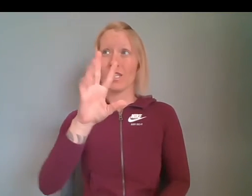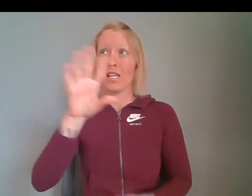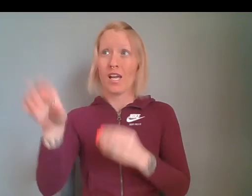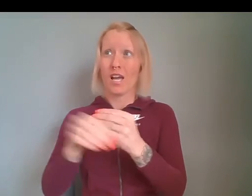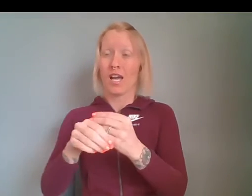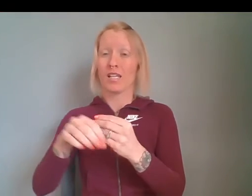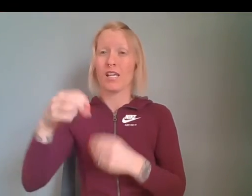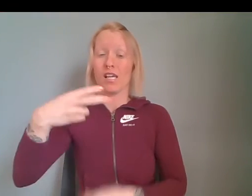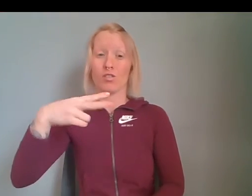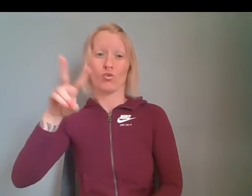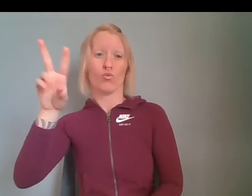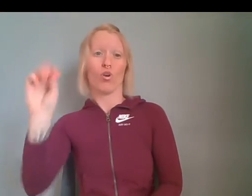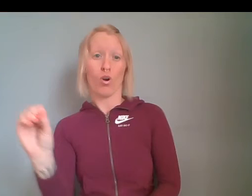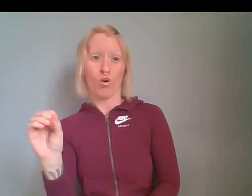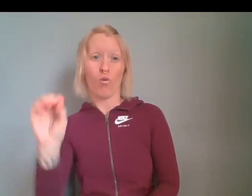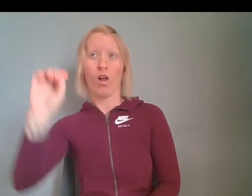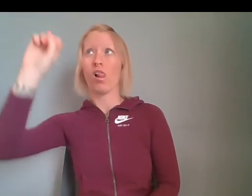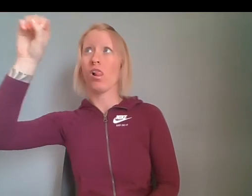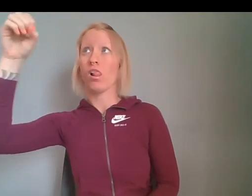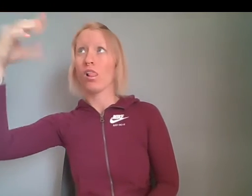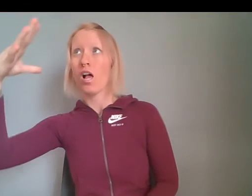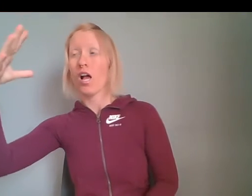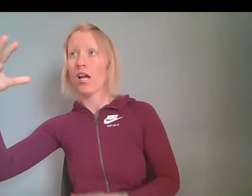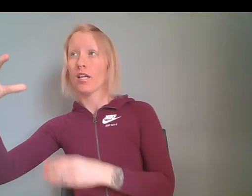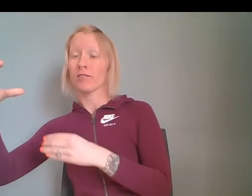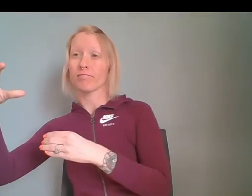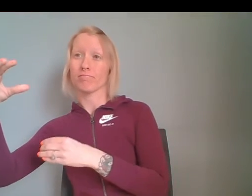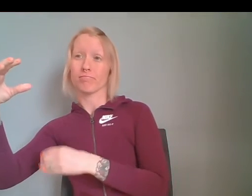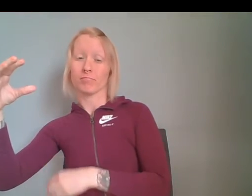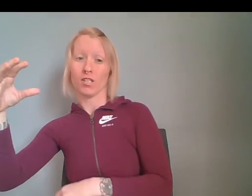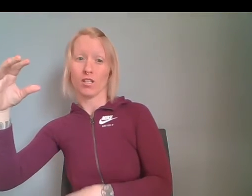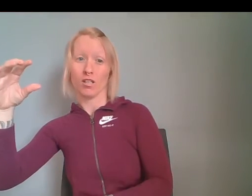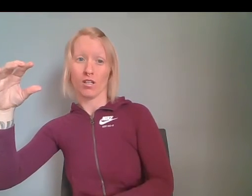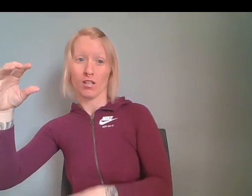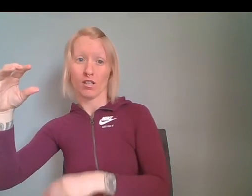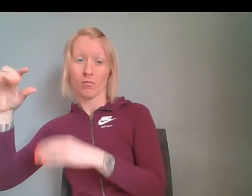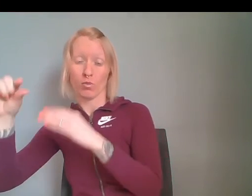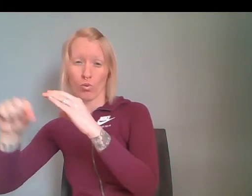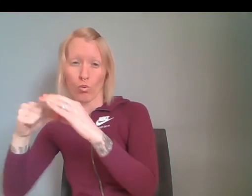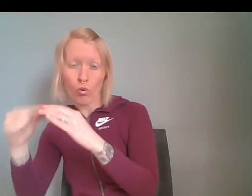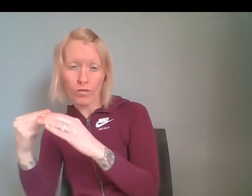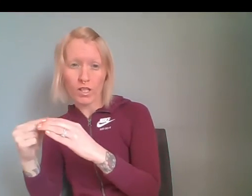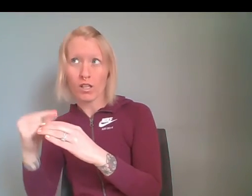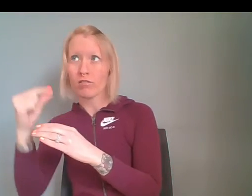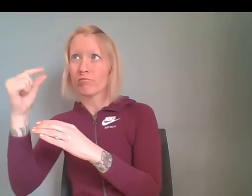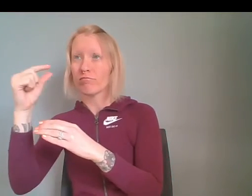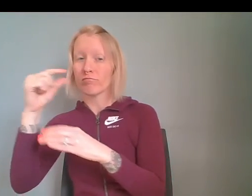and chlorophyll, here's what it's going to make. It's going to make sugar,